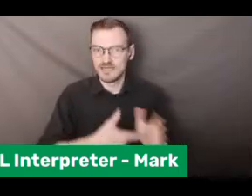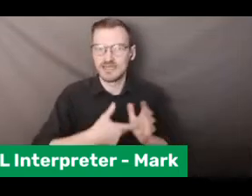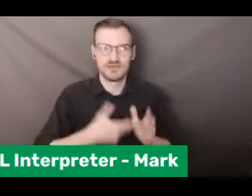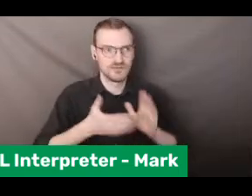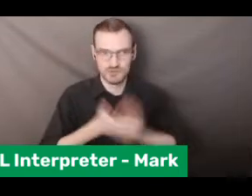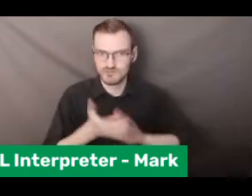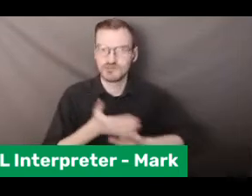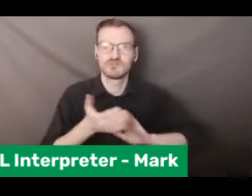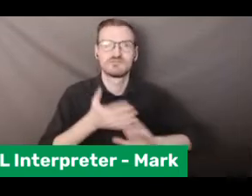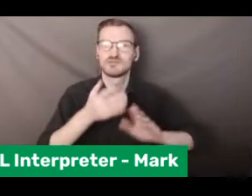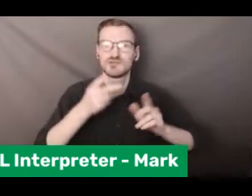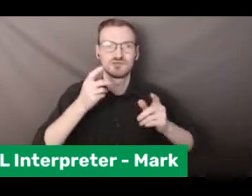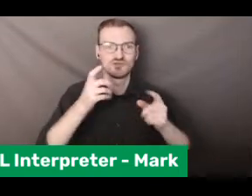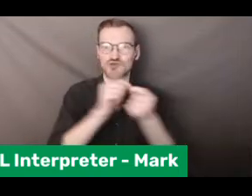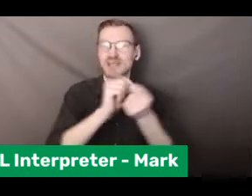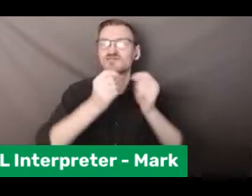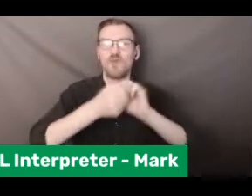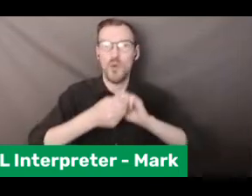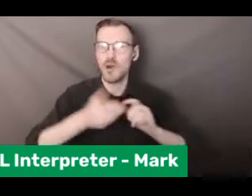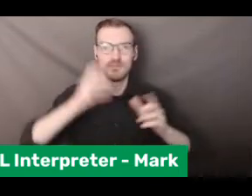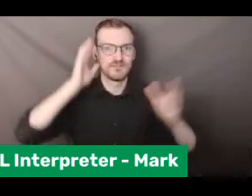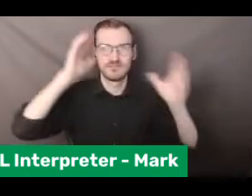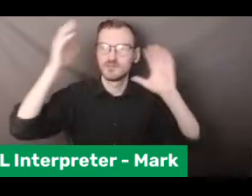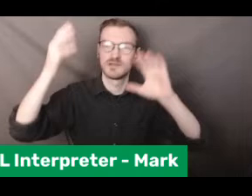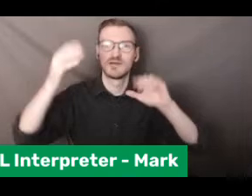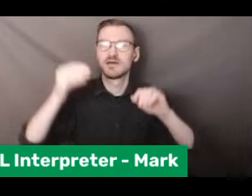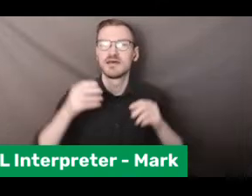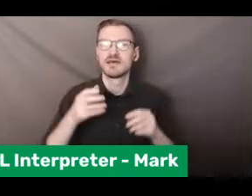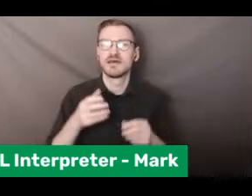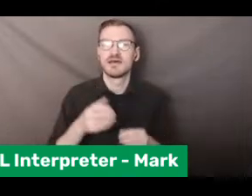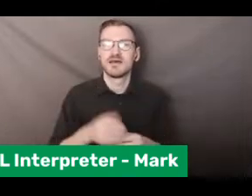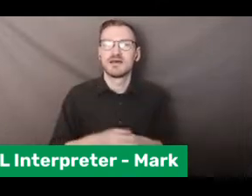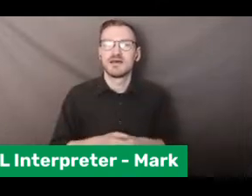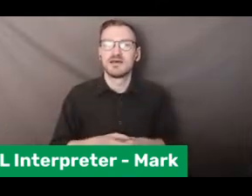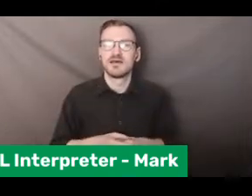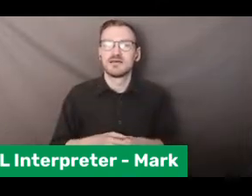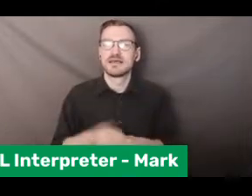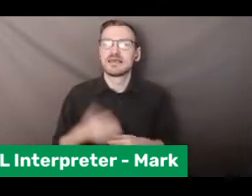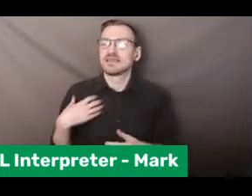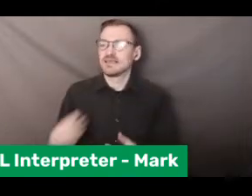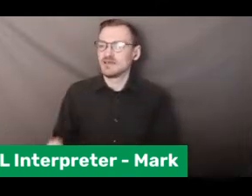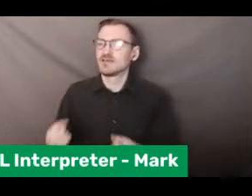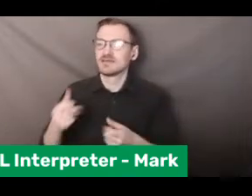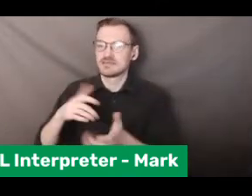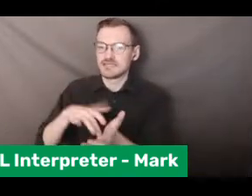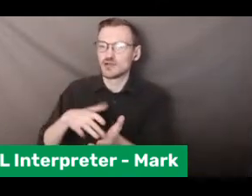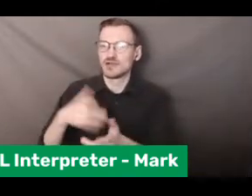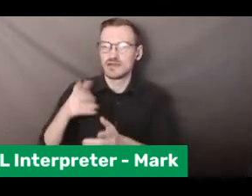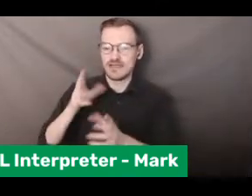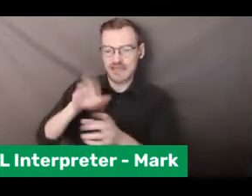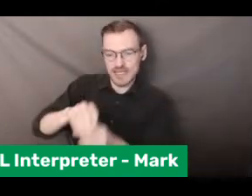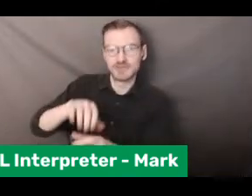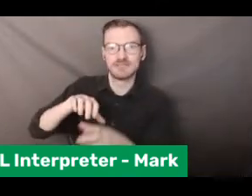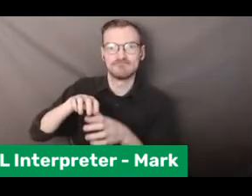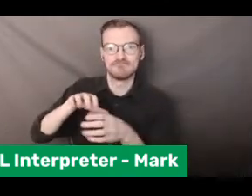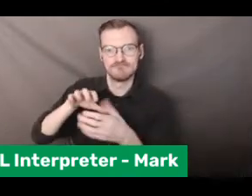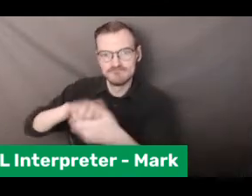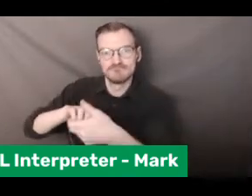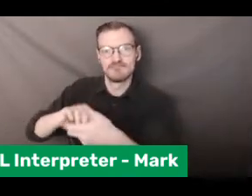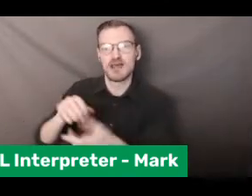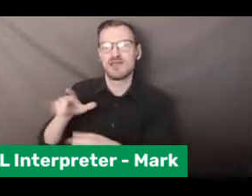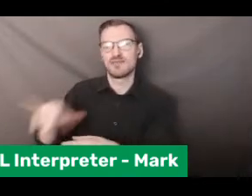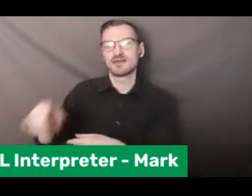healing-centered engagement is political. Healing-centered engagement is also restorative. Ginwright says that